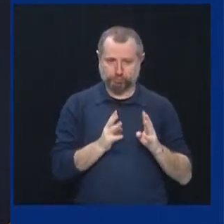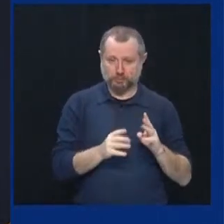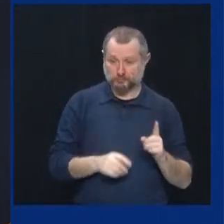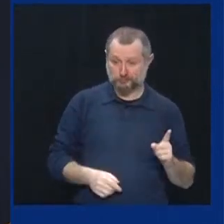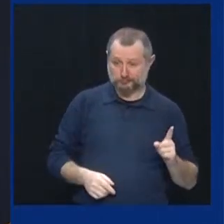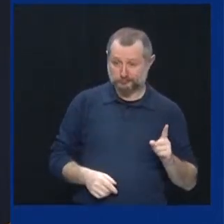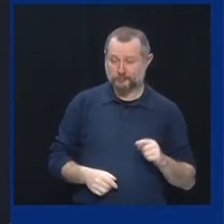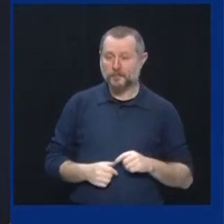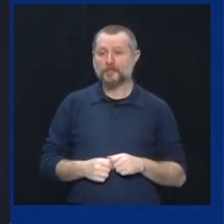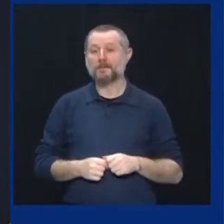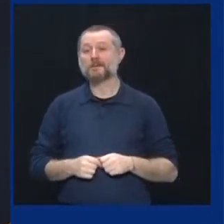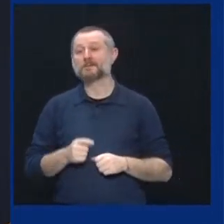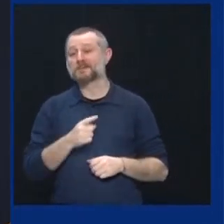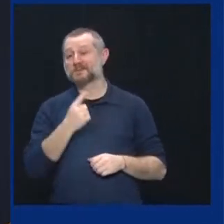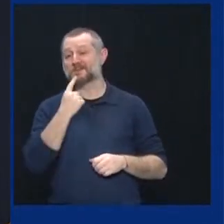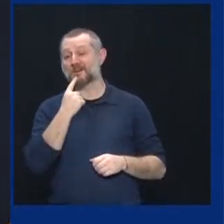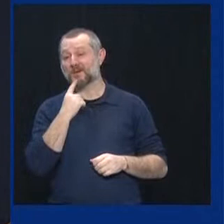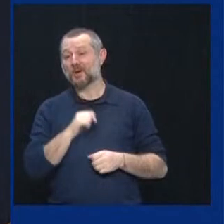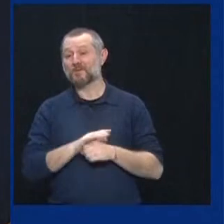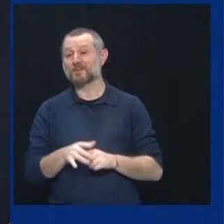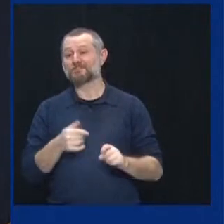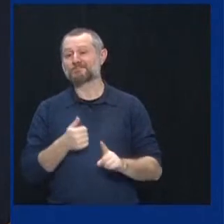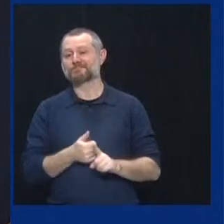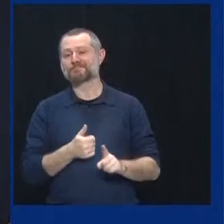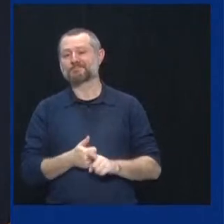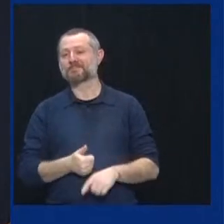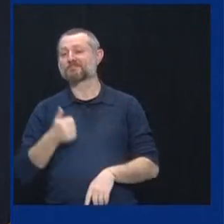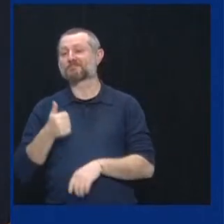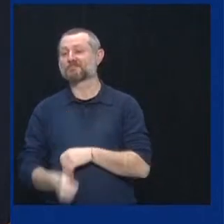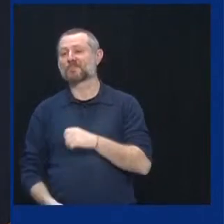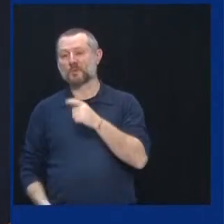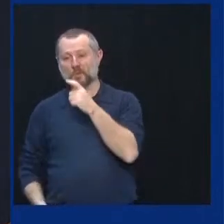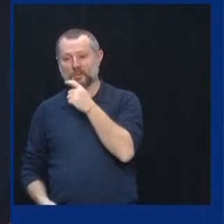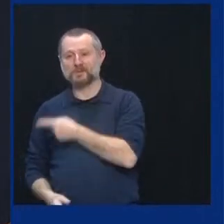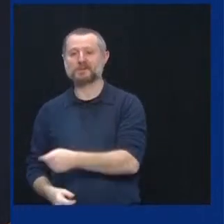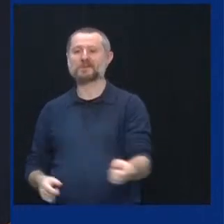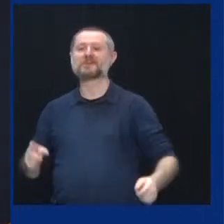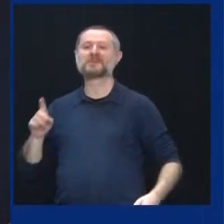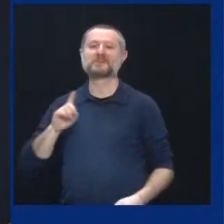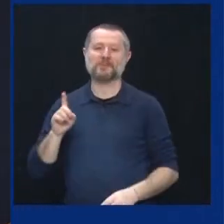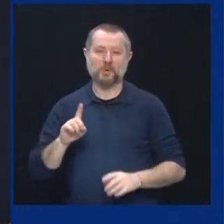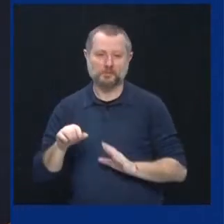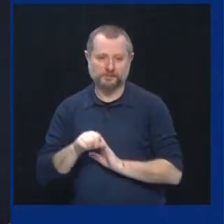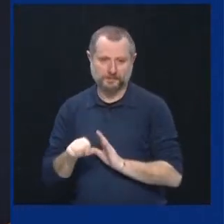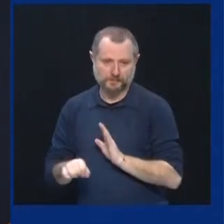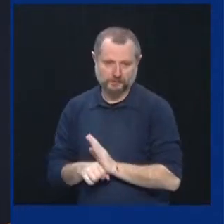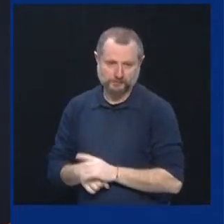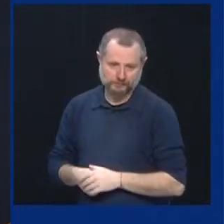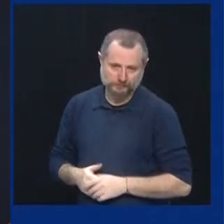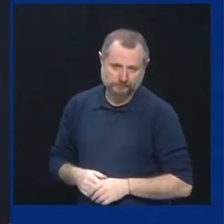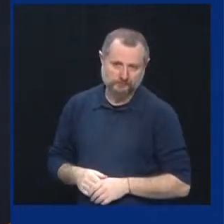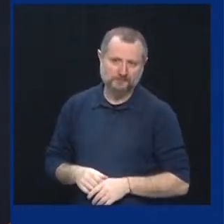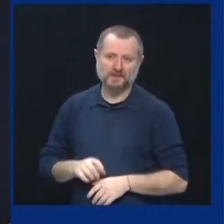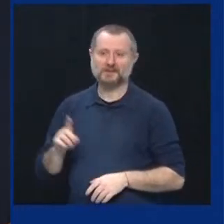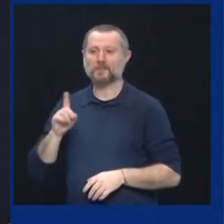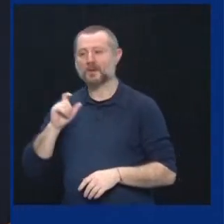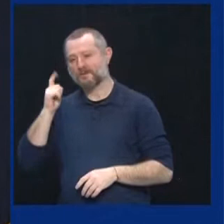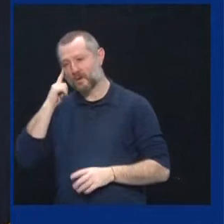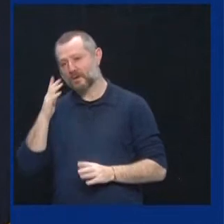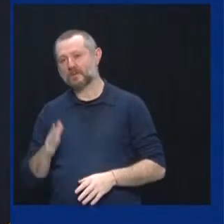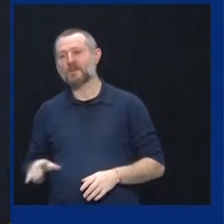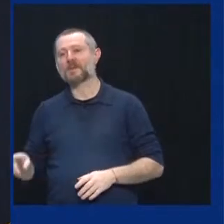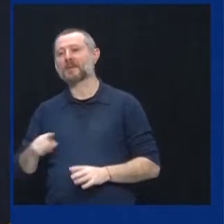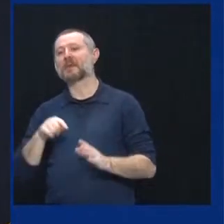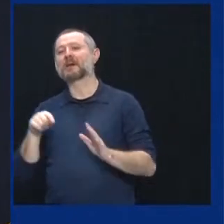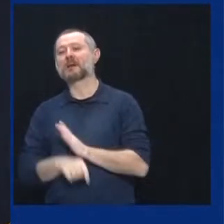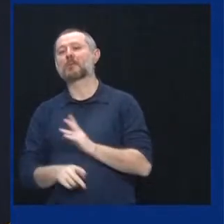COVID is a Democratic state problem, and the Democratic governors are killing people in